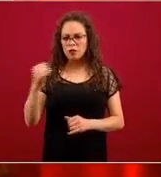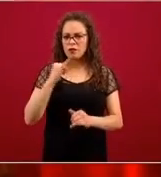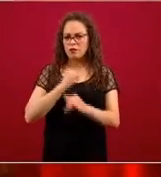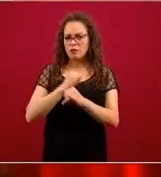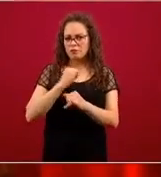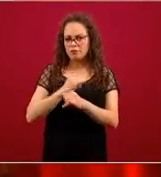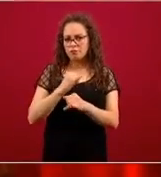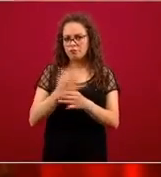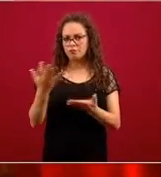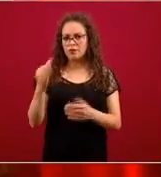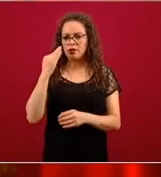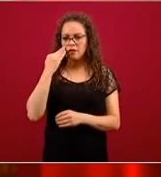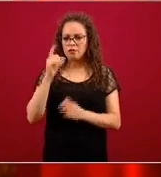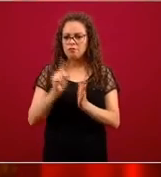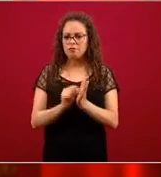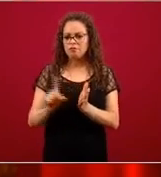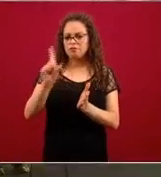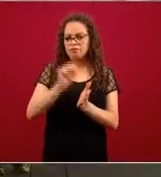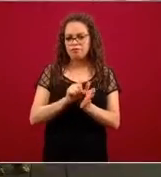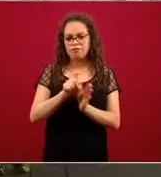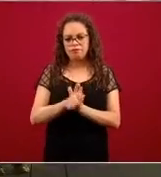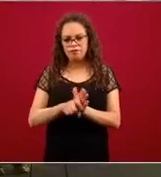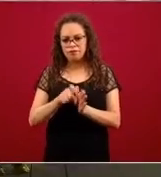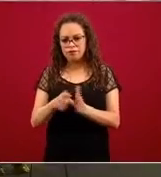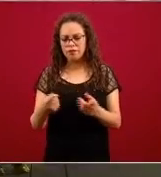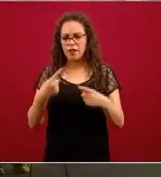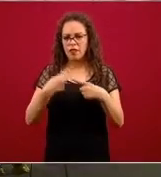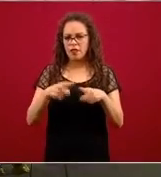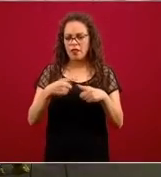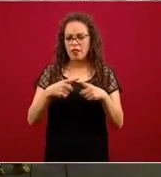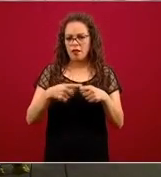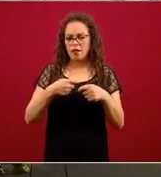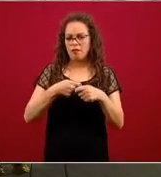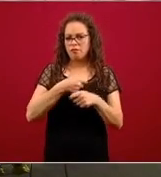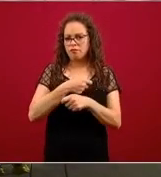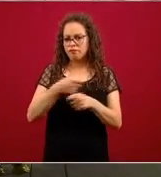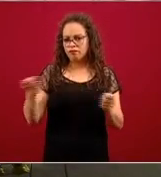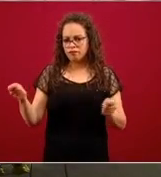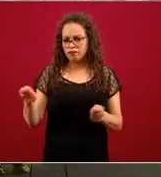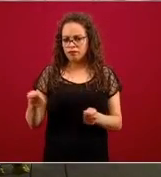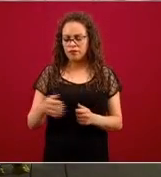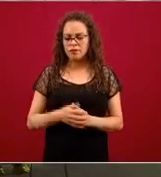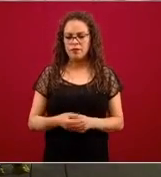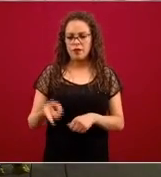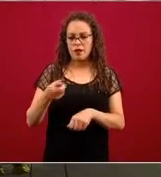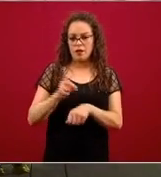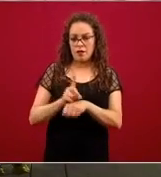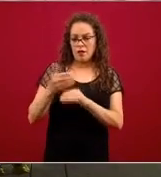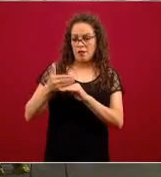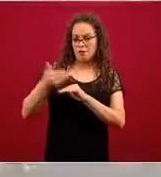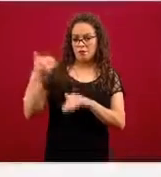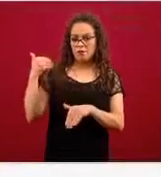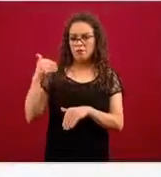you. We have other channels of communication, for example,